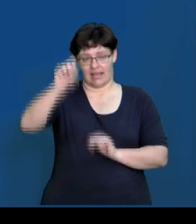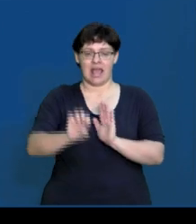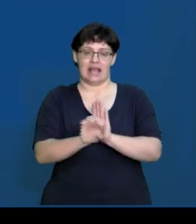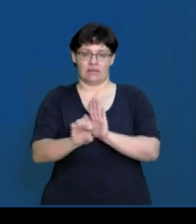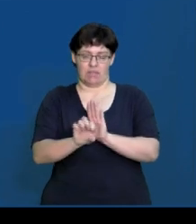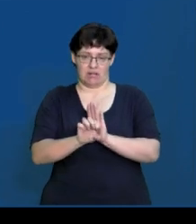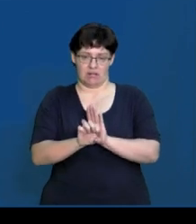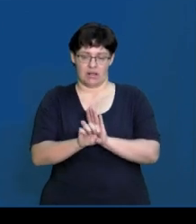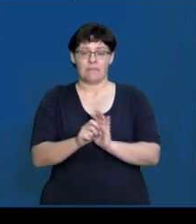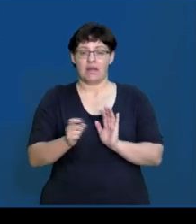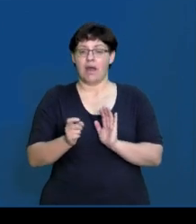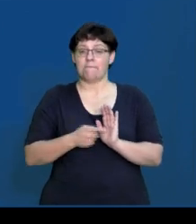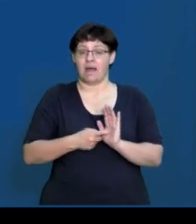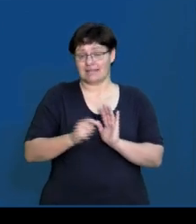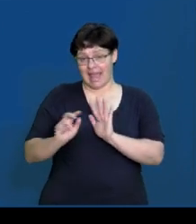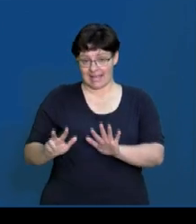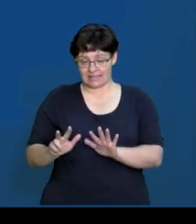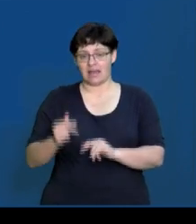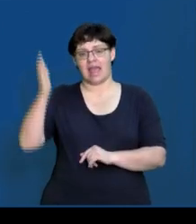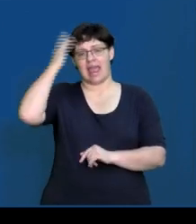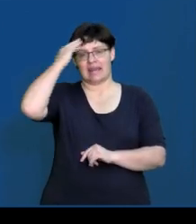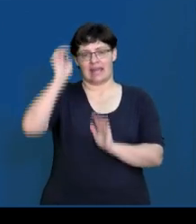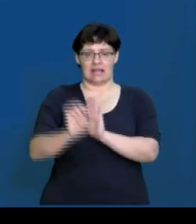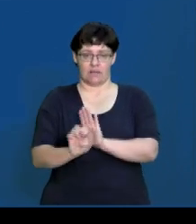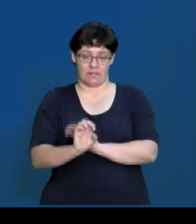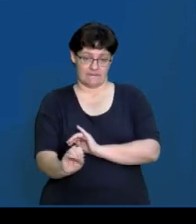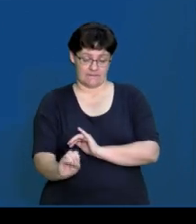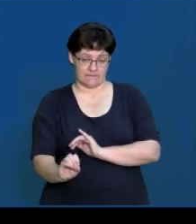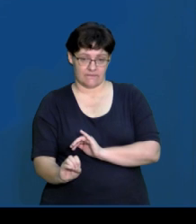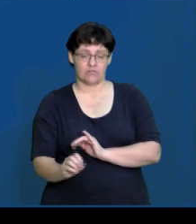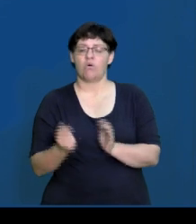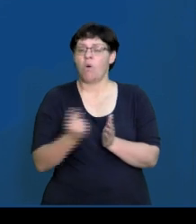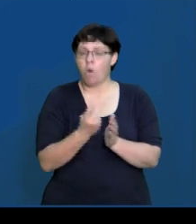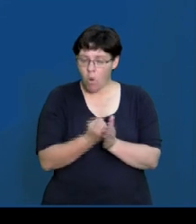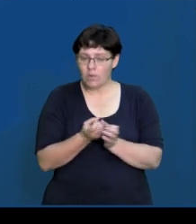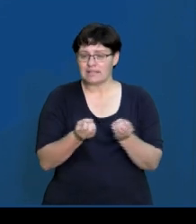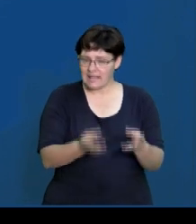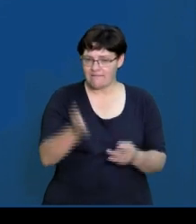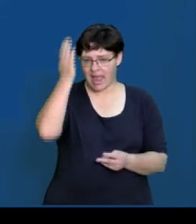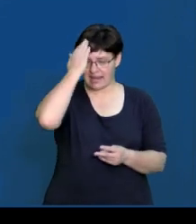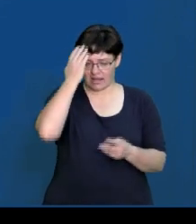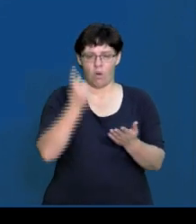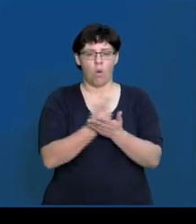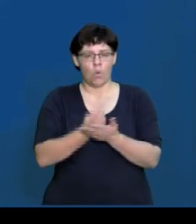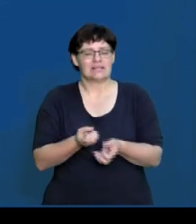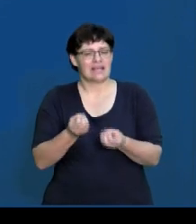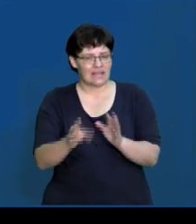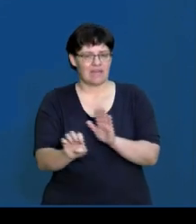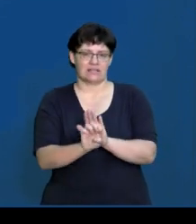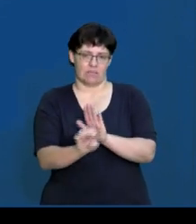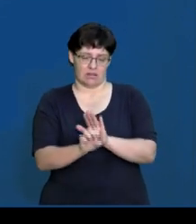and examples. So the 8 marks, it's our headings and examples there. So always give headings,